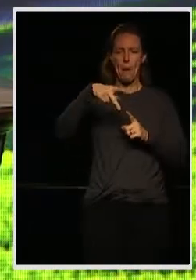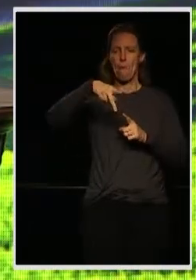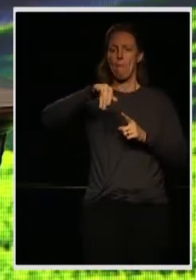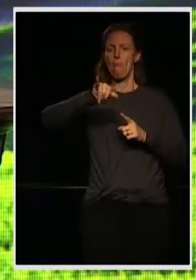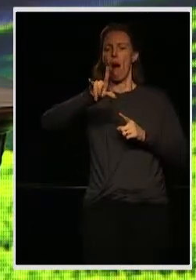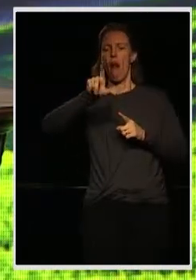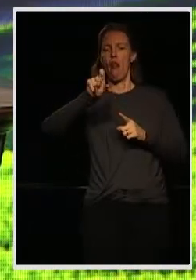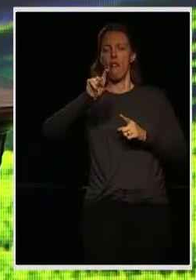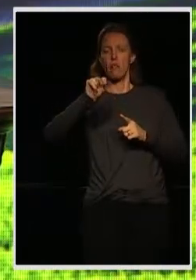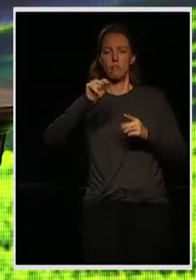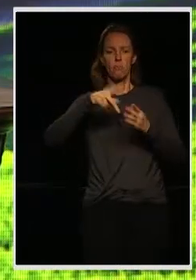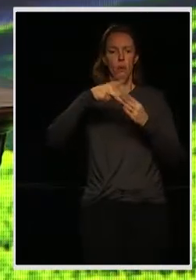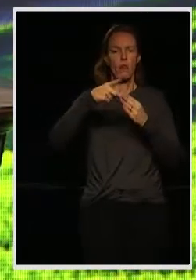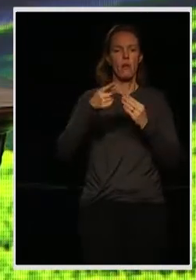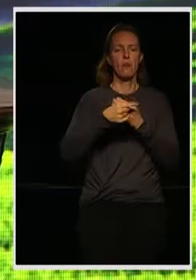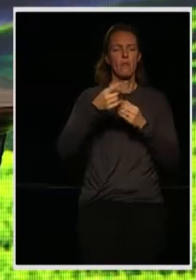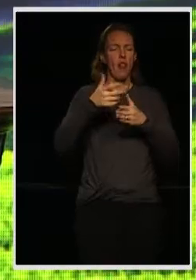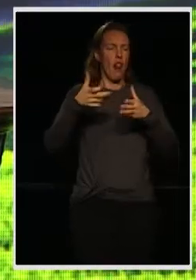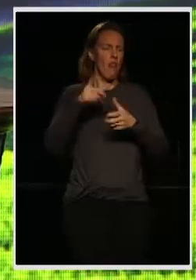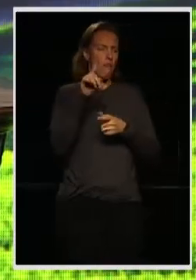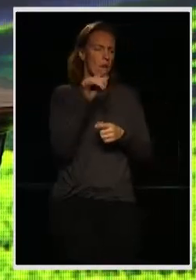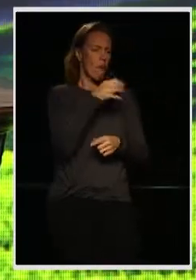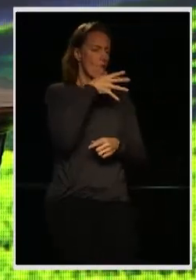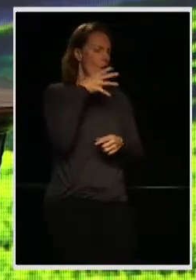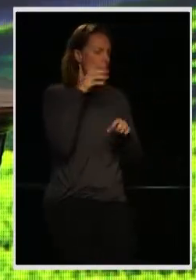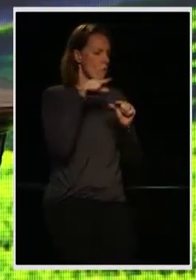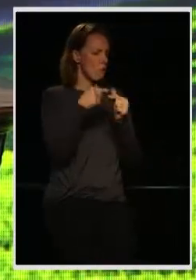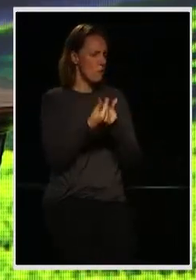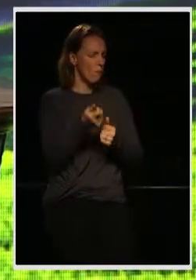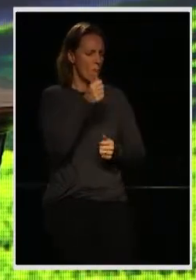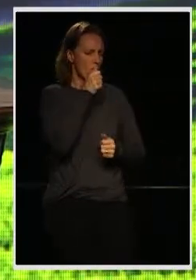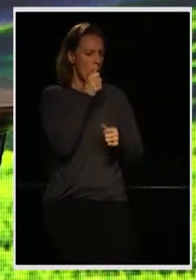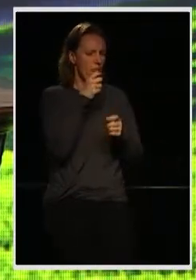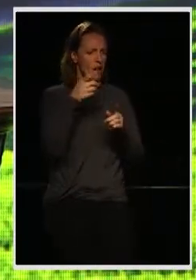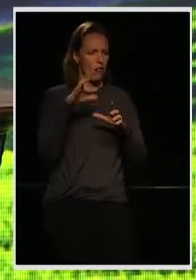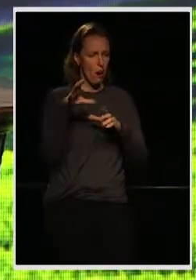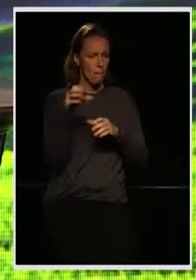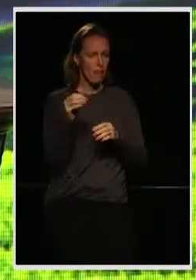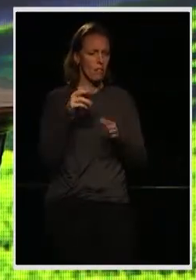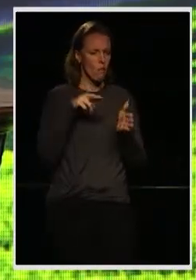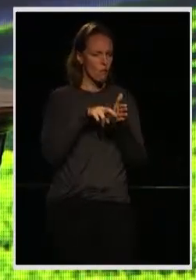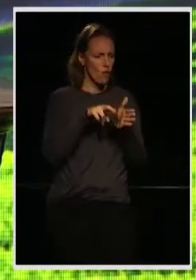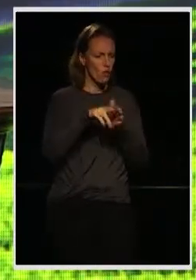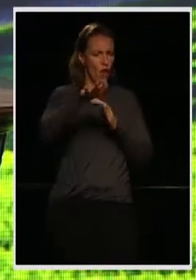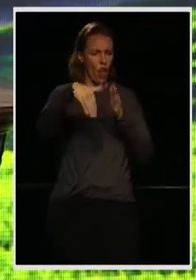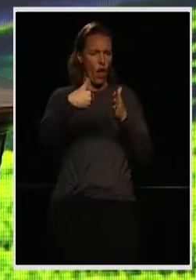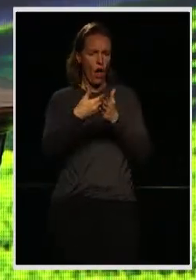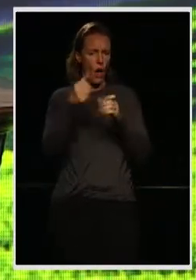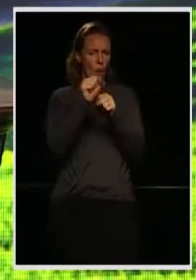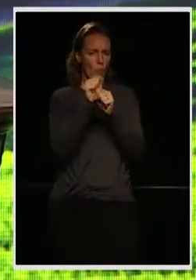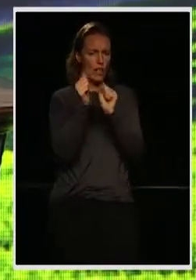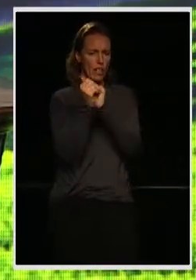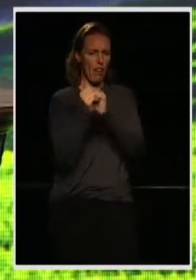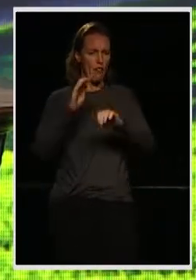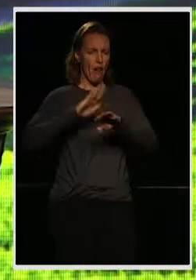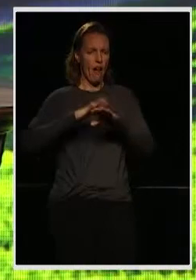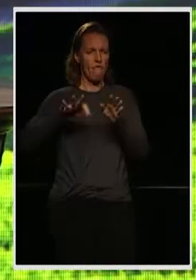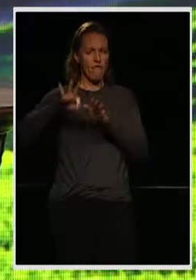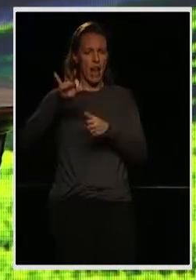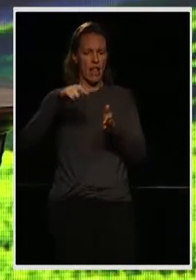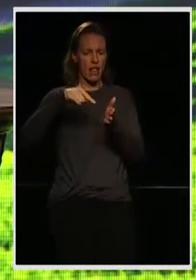those are, they are farm groups and private companies and researchers all working together on finding